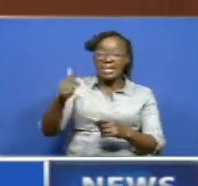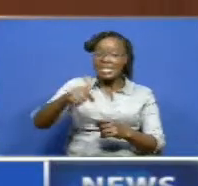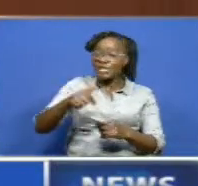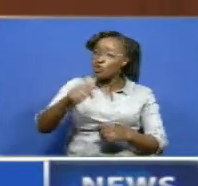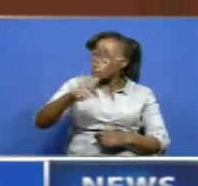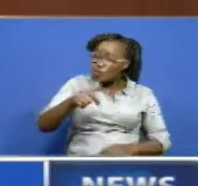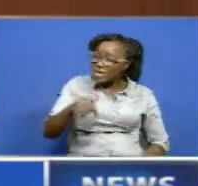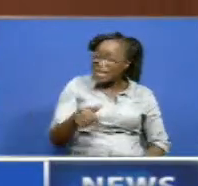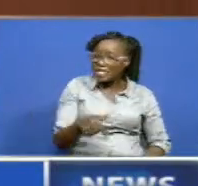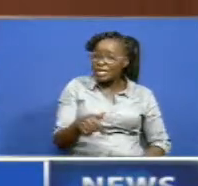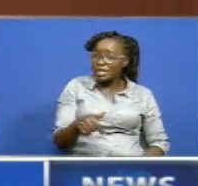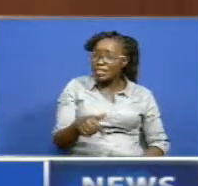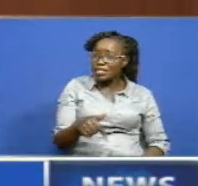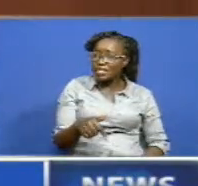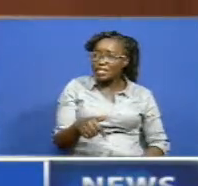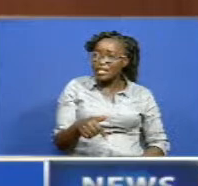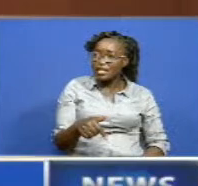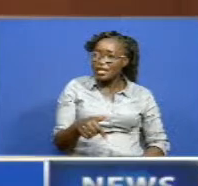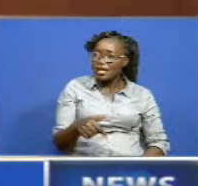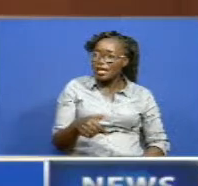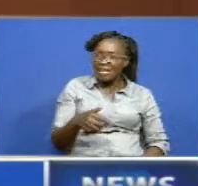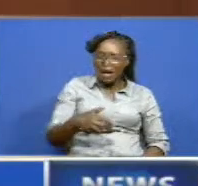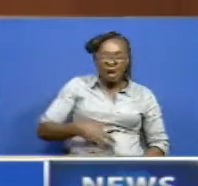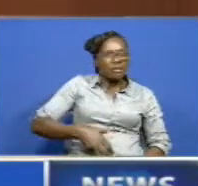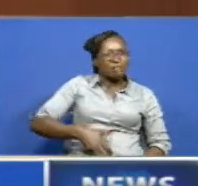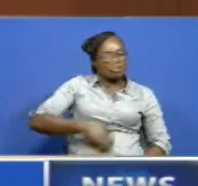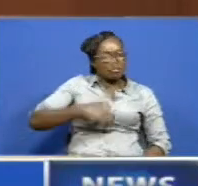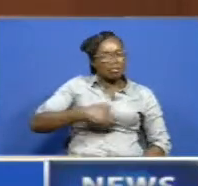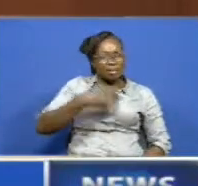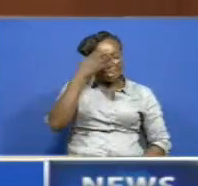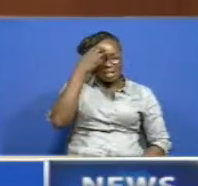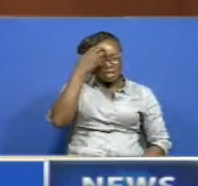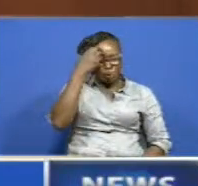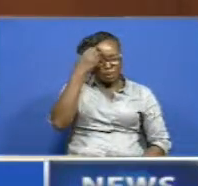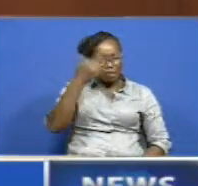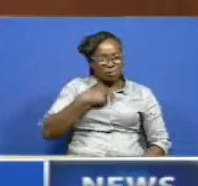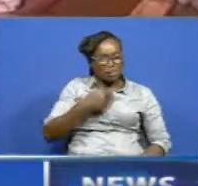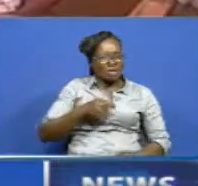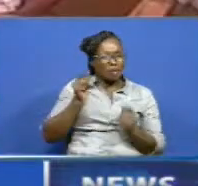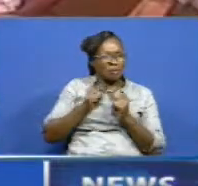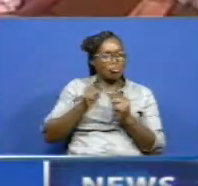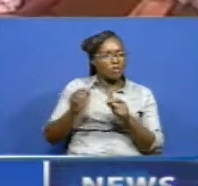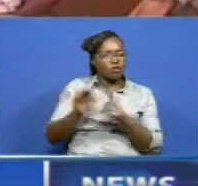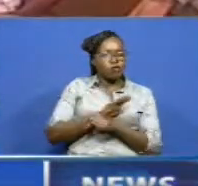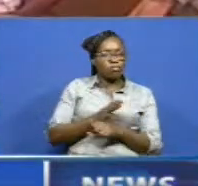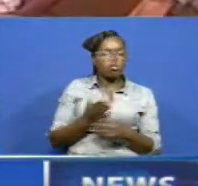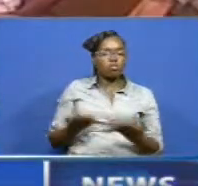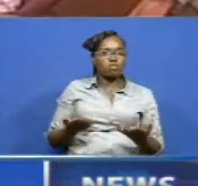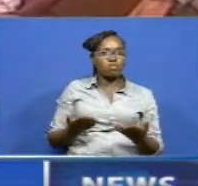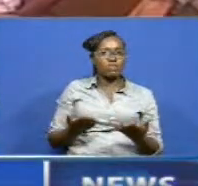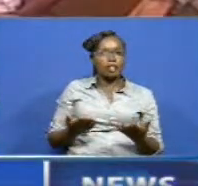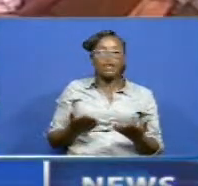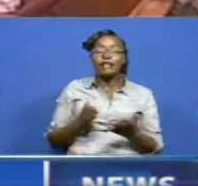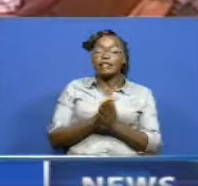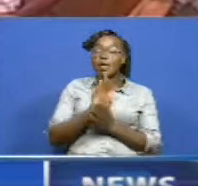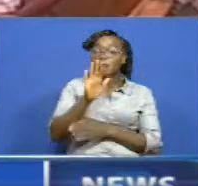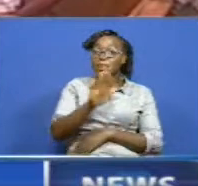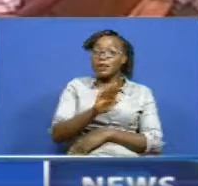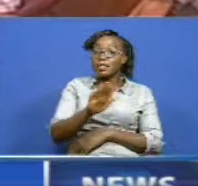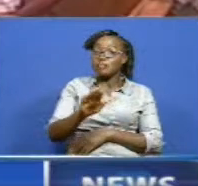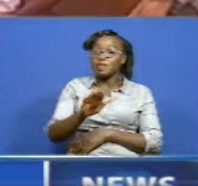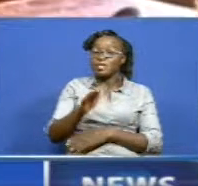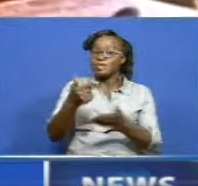Mr. Speaker, is what is really annoying me and is very, very painful, very painful. The bicameral parliament will be holding